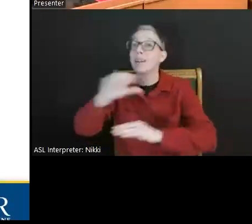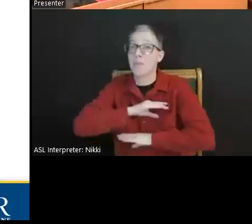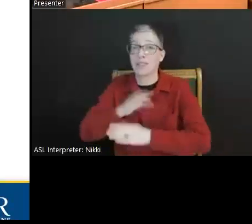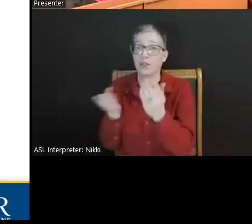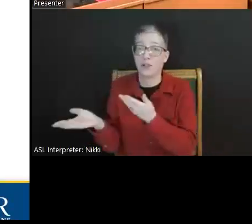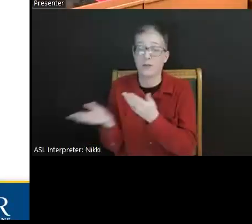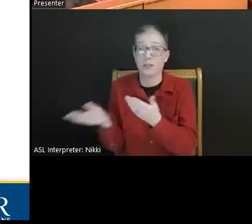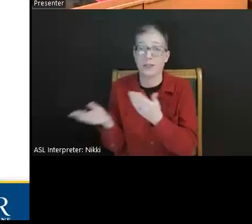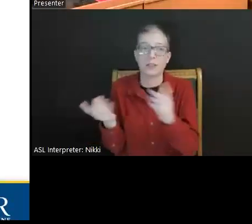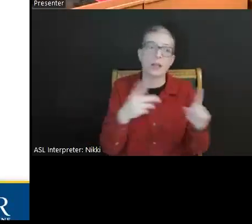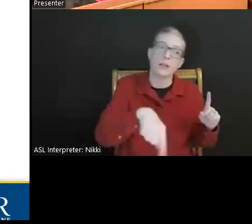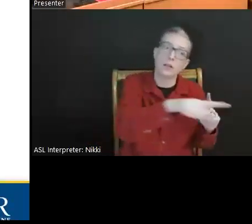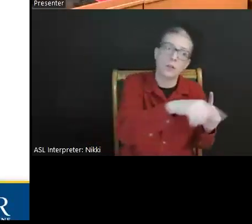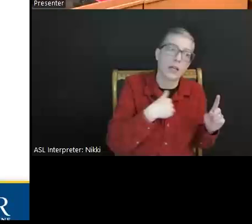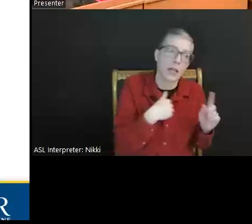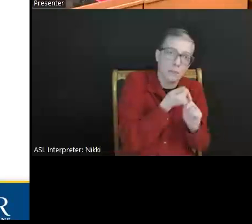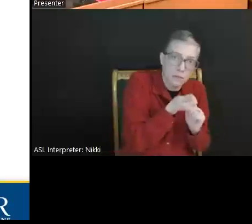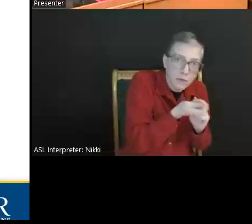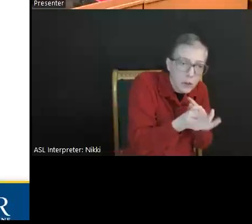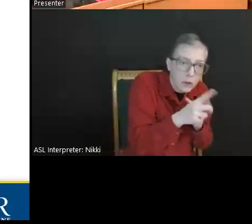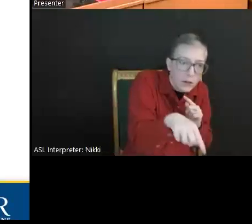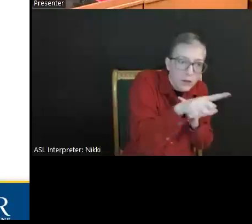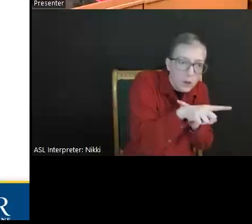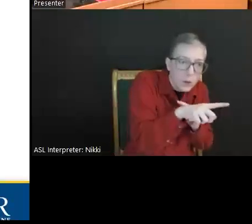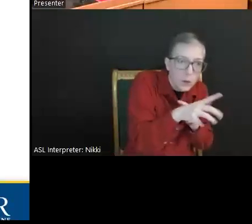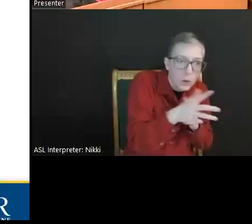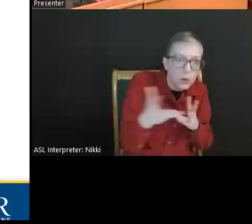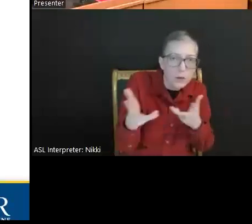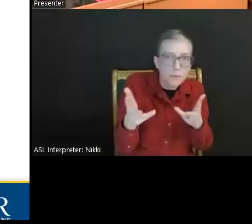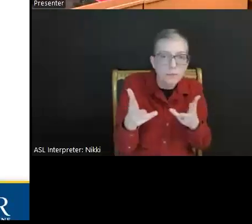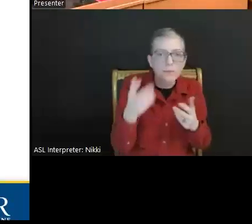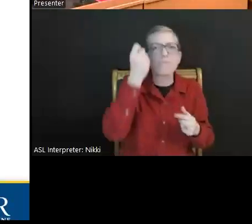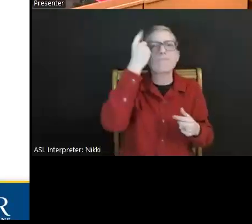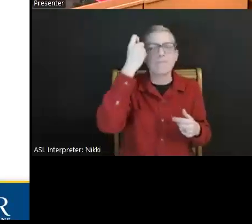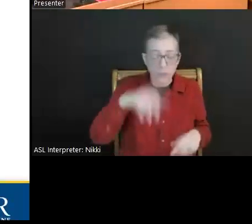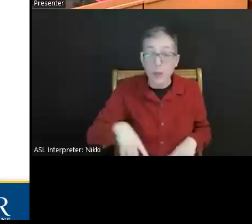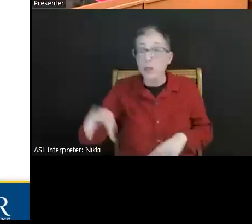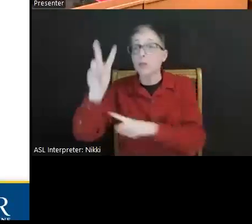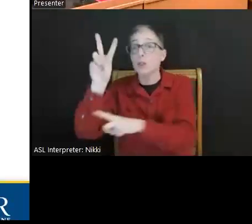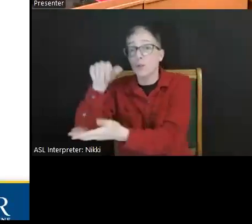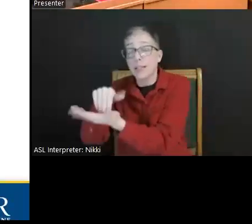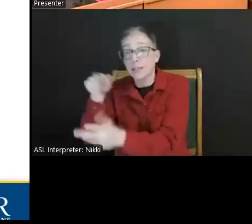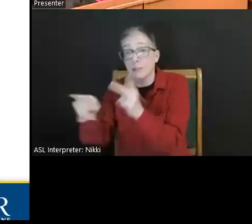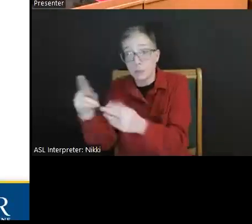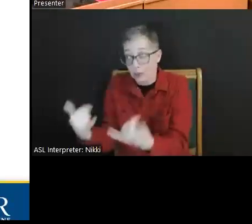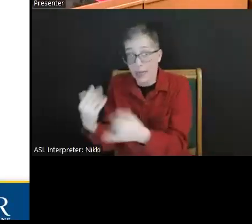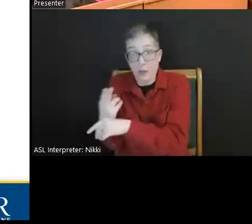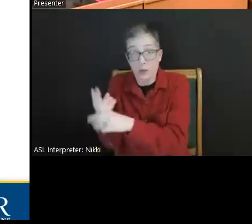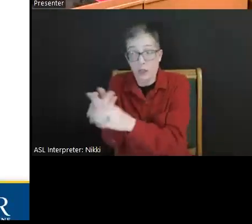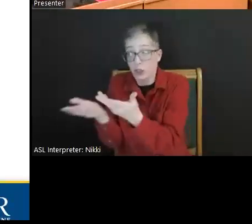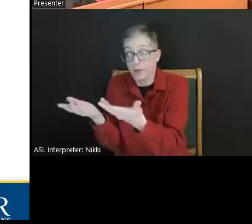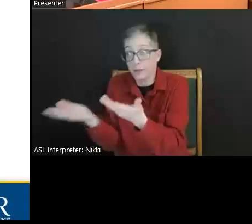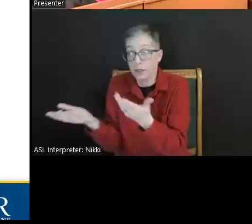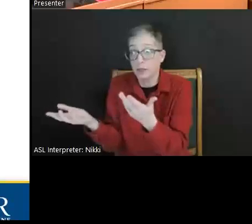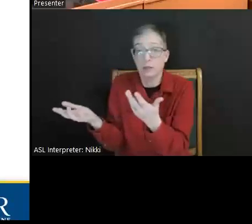number of you guys, you could meet? You know what I mean? Like, if there's 2,000 people using the services now, how many